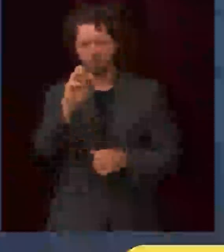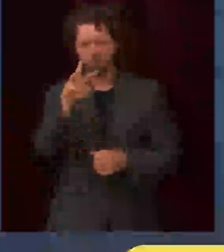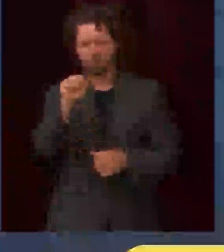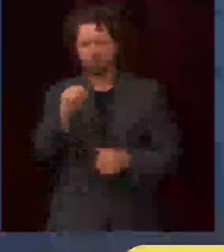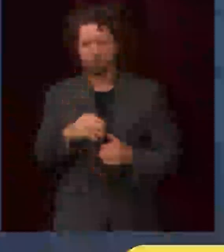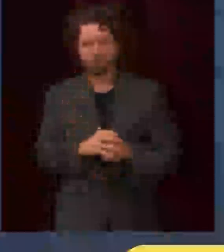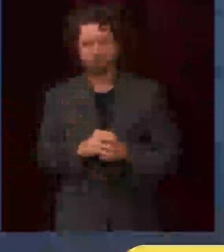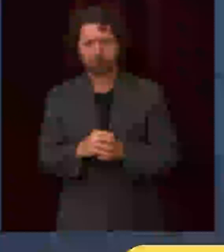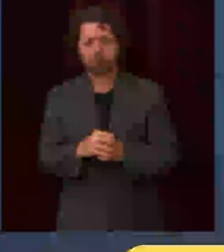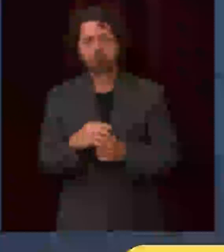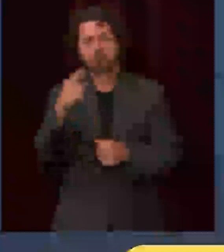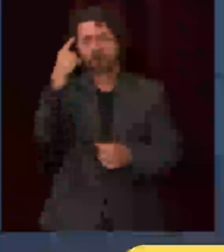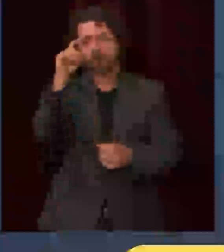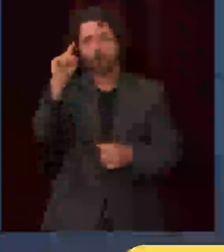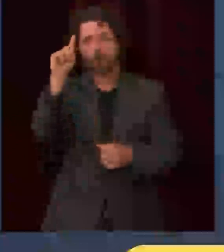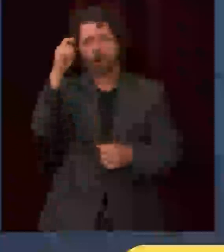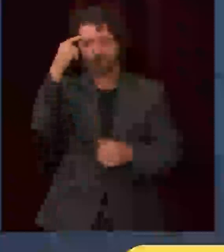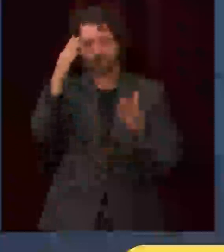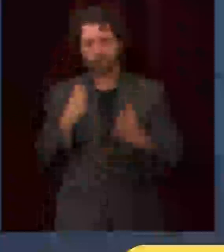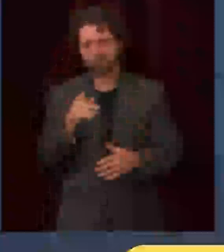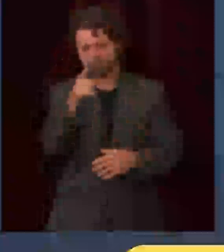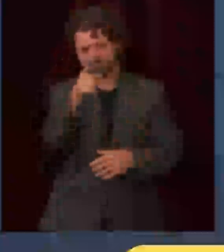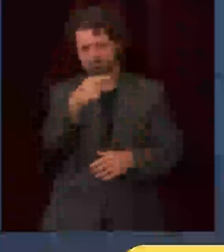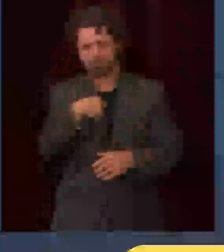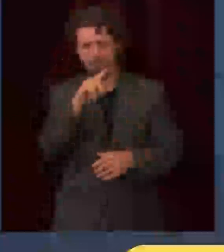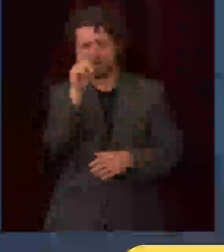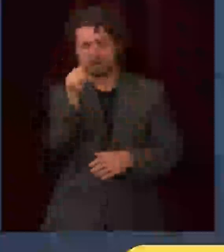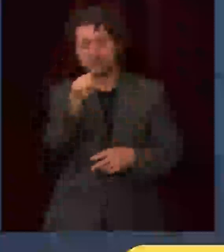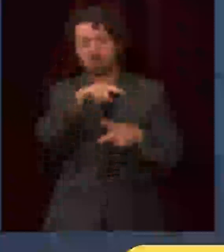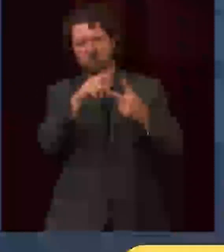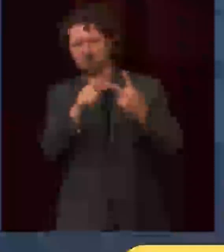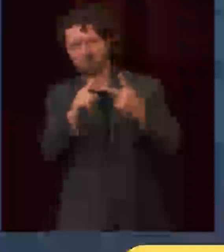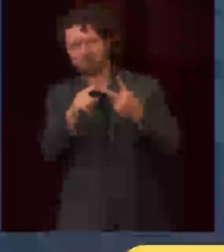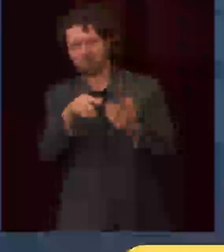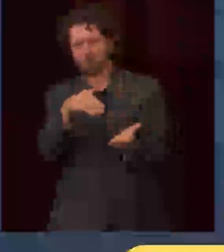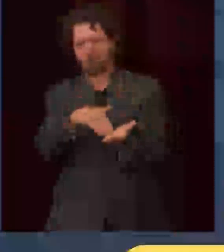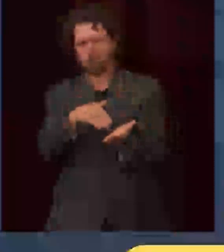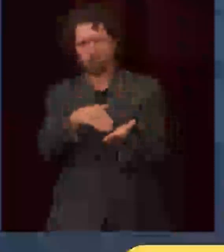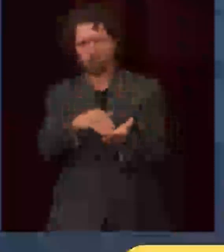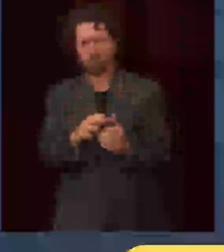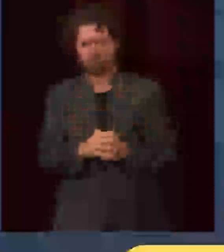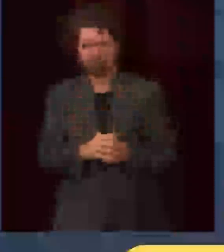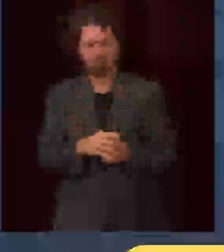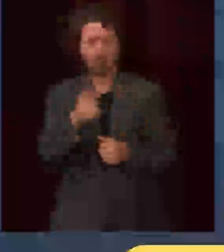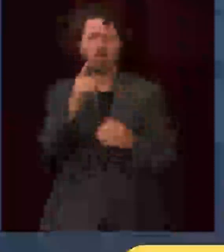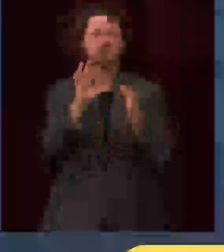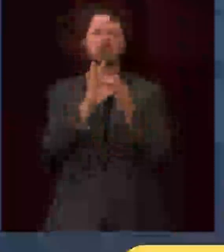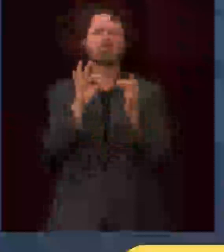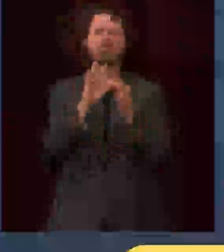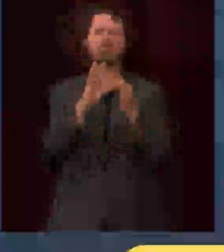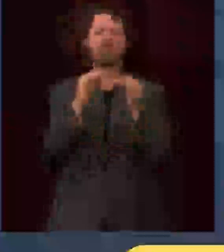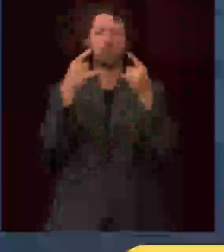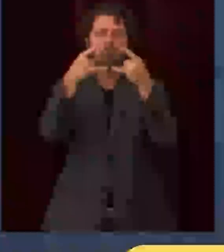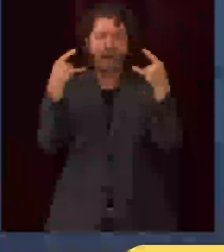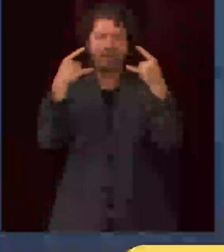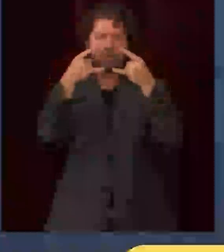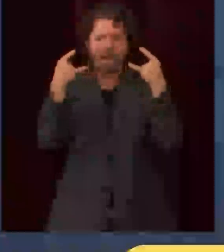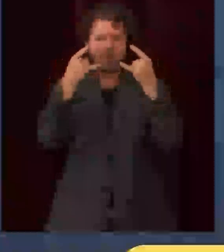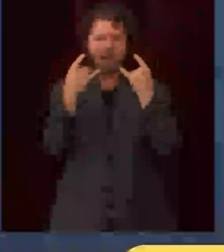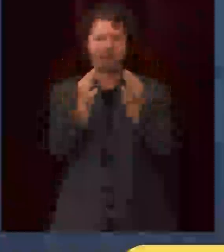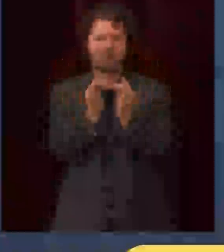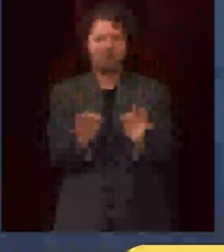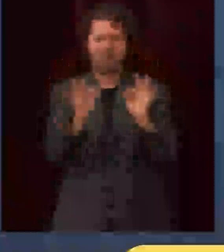you've spoken so much even now about the importance of wearing masks. But if it's so important, again, why do you leave it